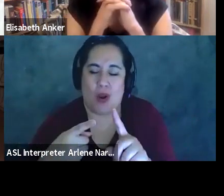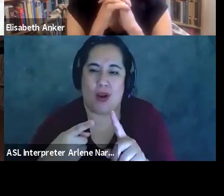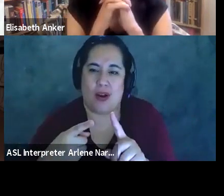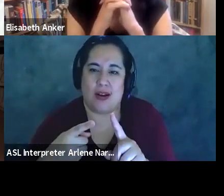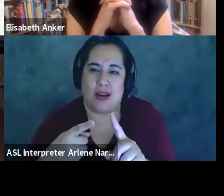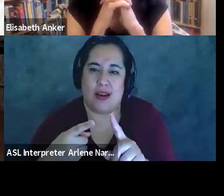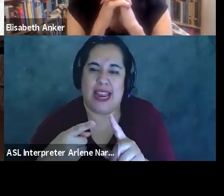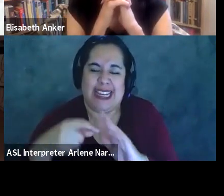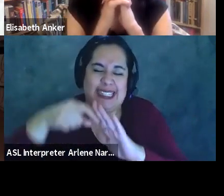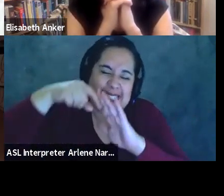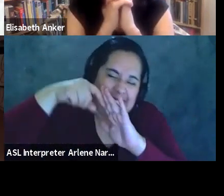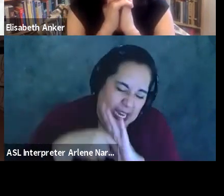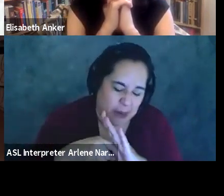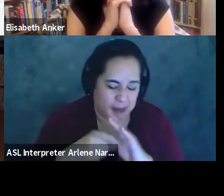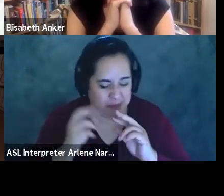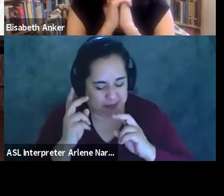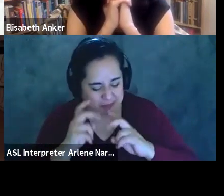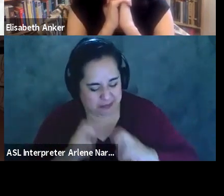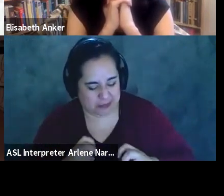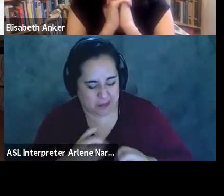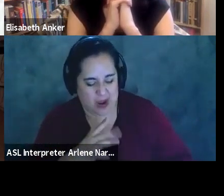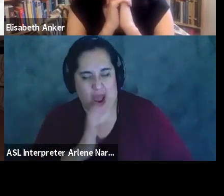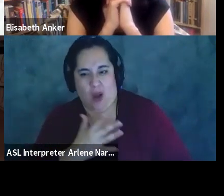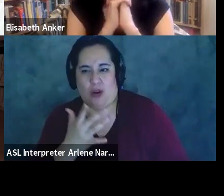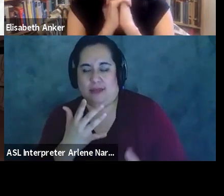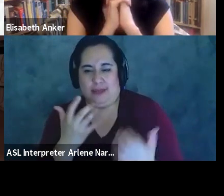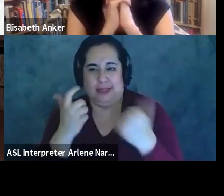deeper metaphysical tendencies of our times,